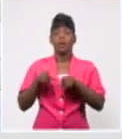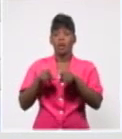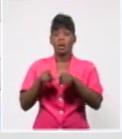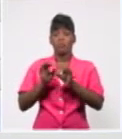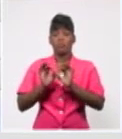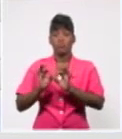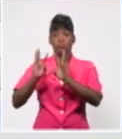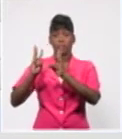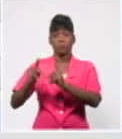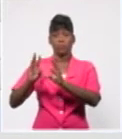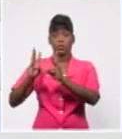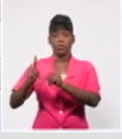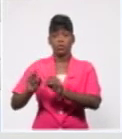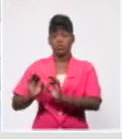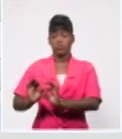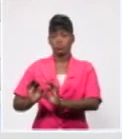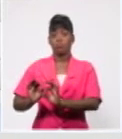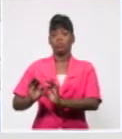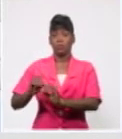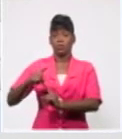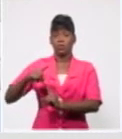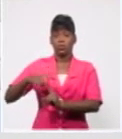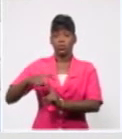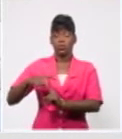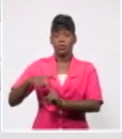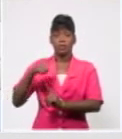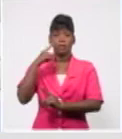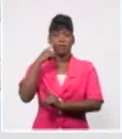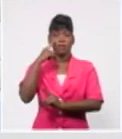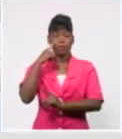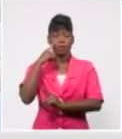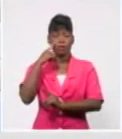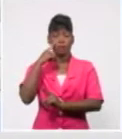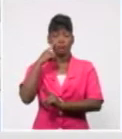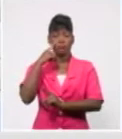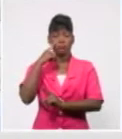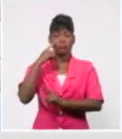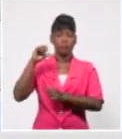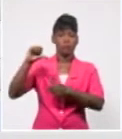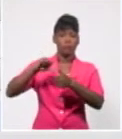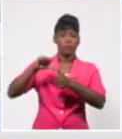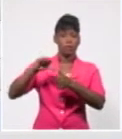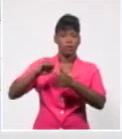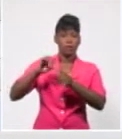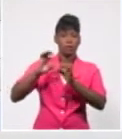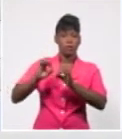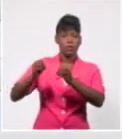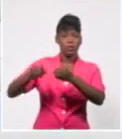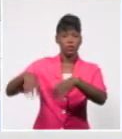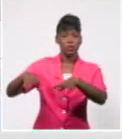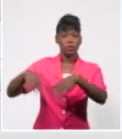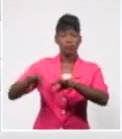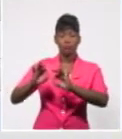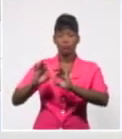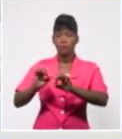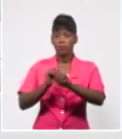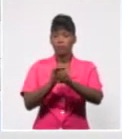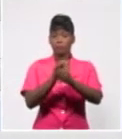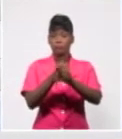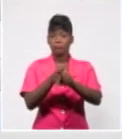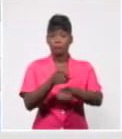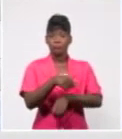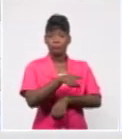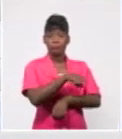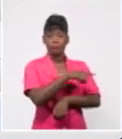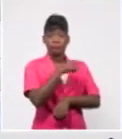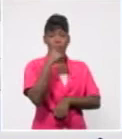treatment protocols, as well as the amount of confirmed cases, which evidences the complexity of the disease. Hence, I call on